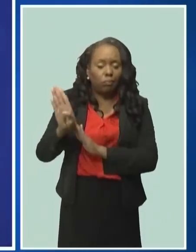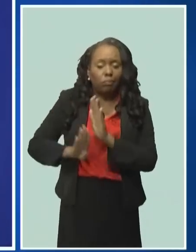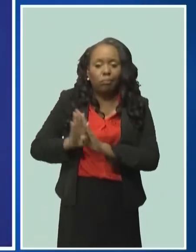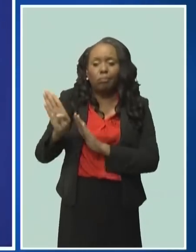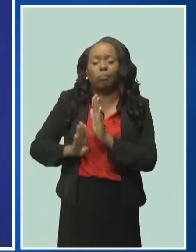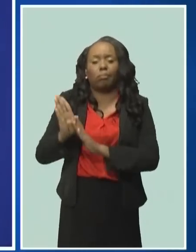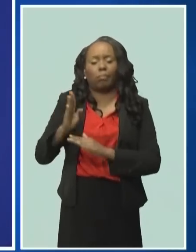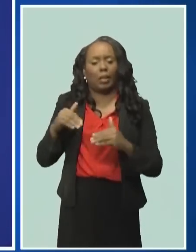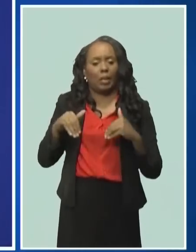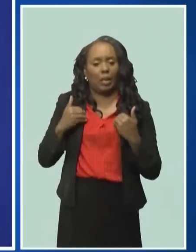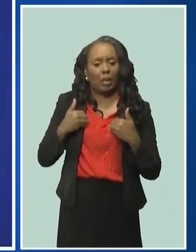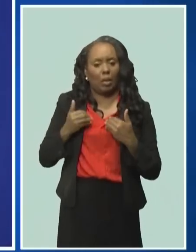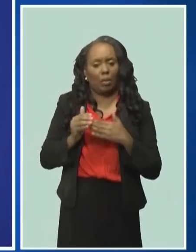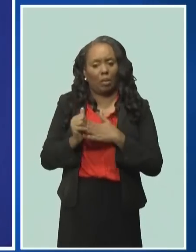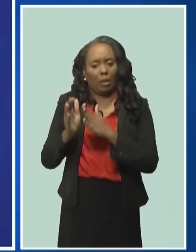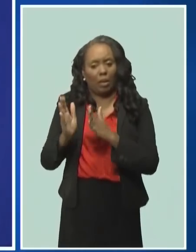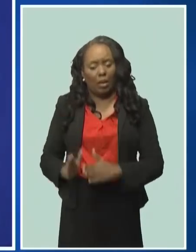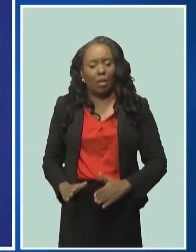the Cadet Corps.